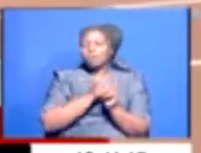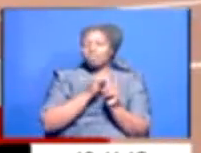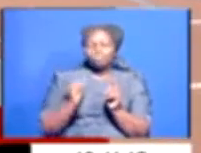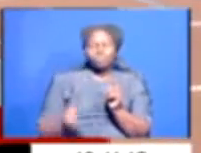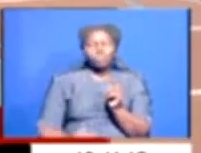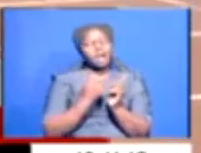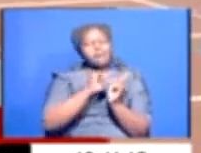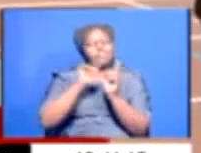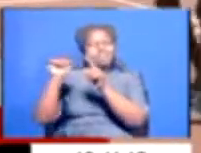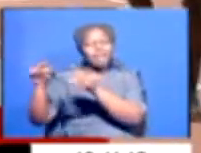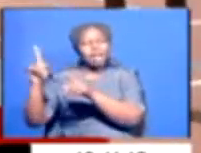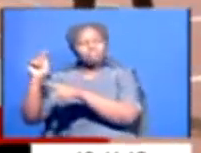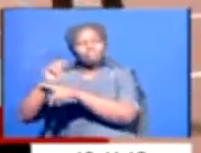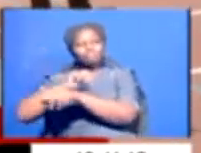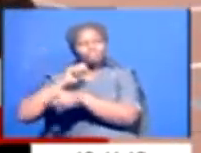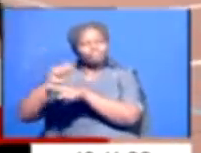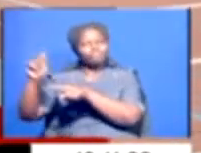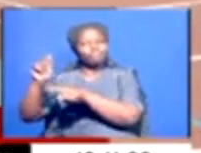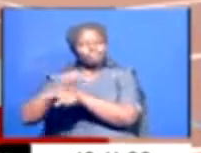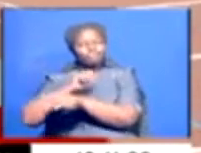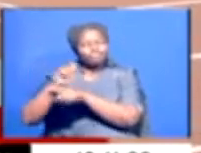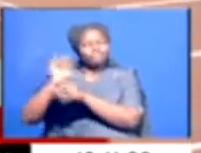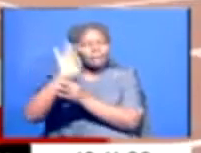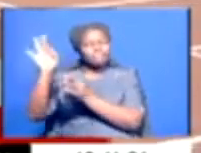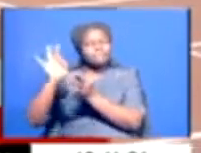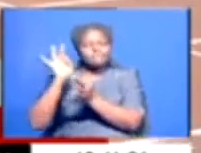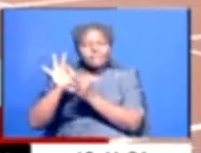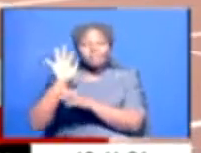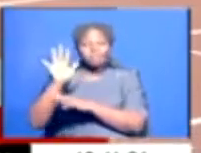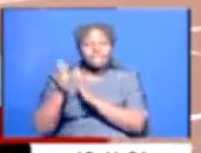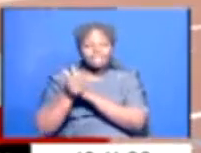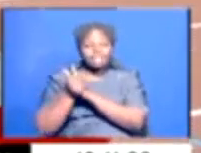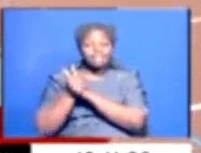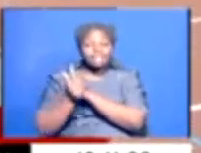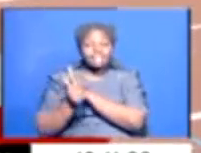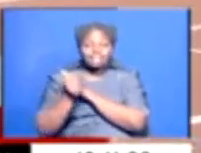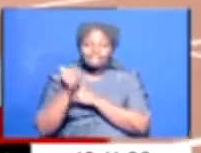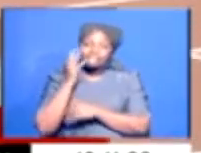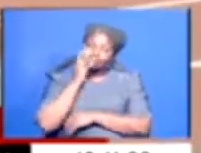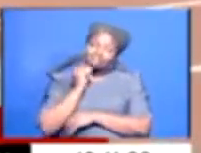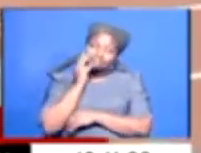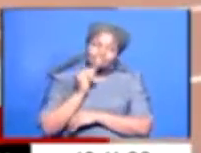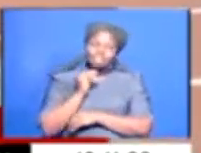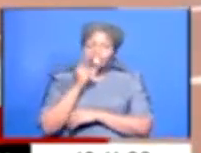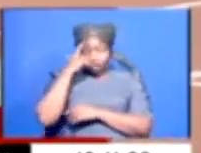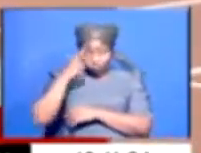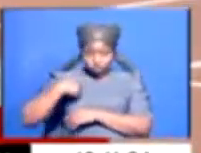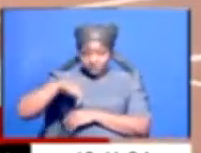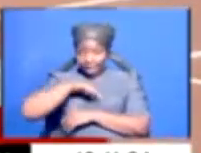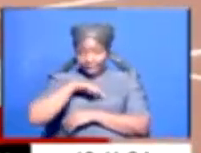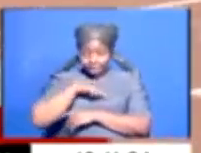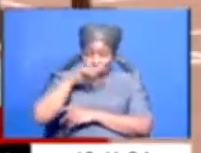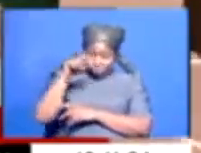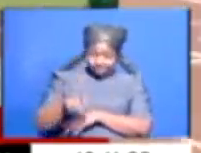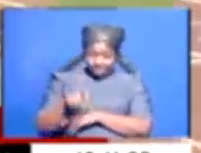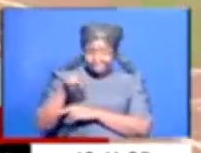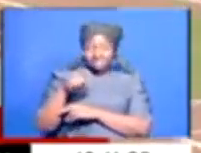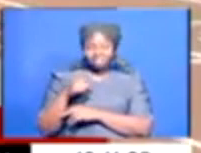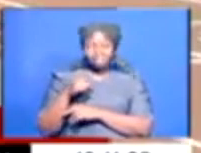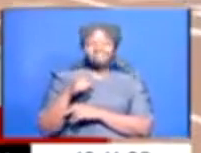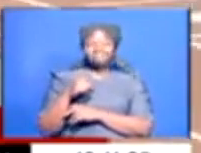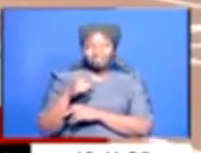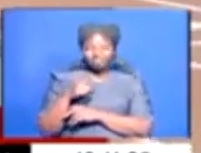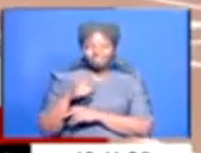and you perfect your skills. For us, you have to survive. Survival for the fittest. So they are